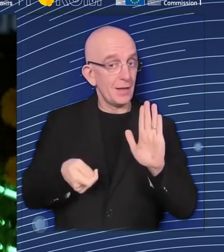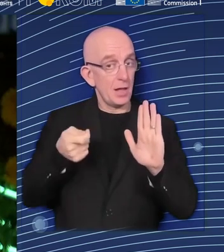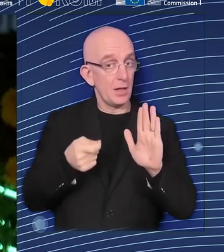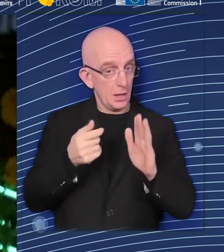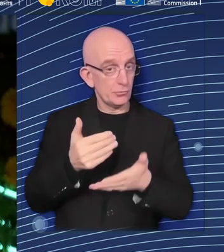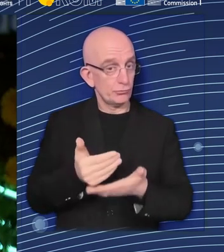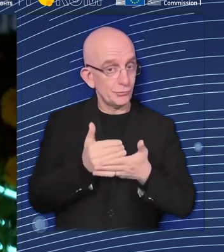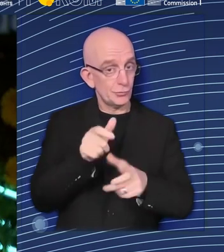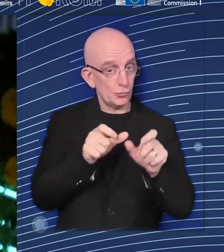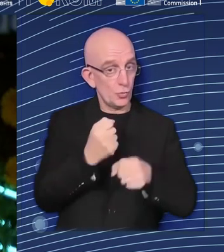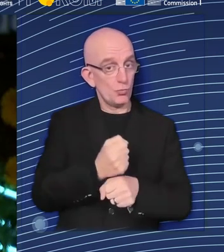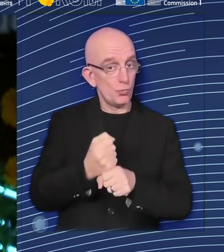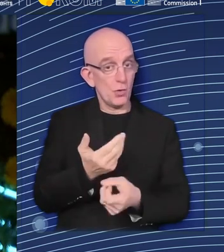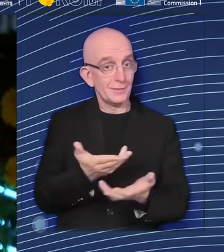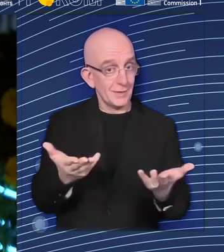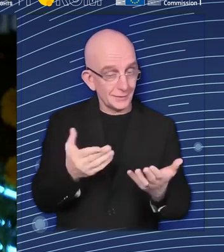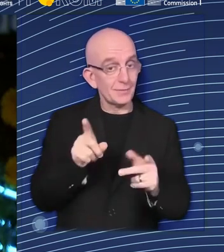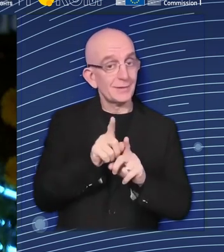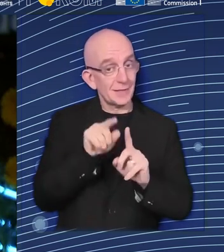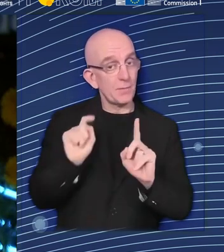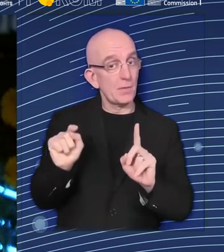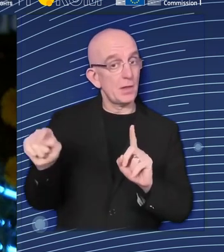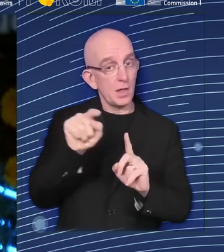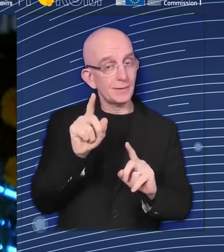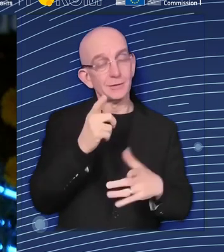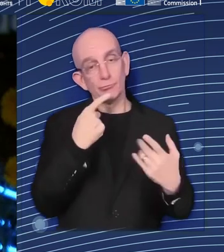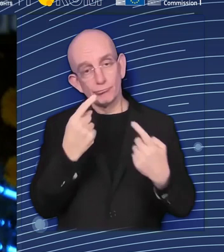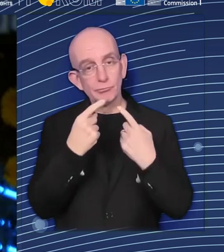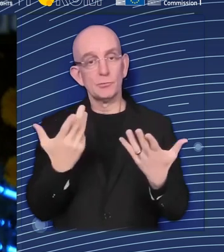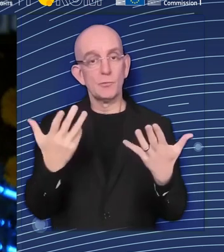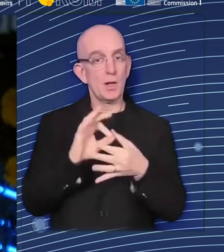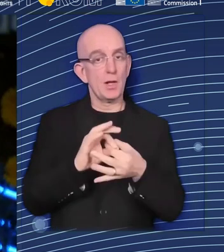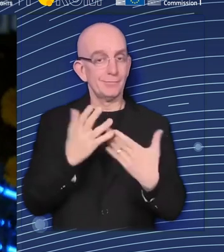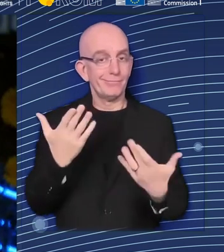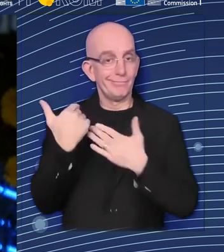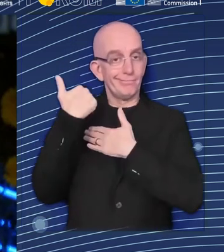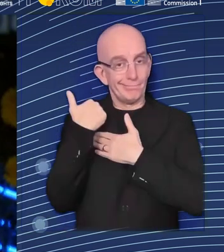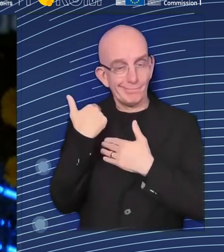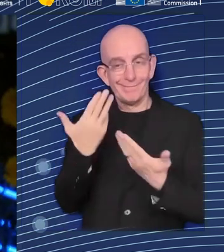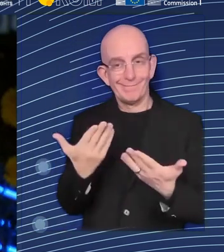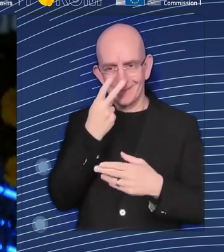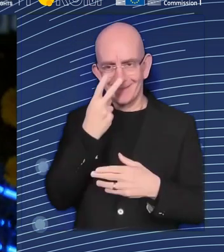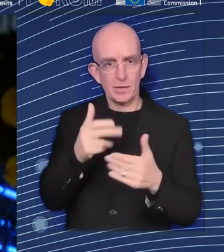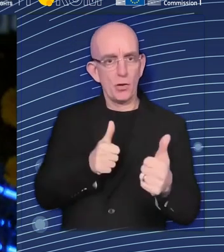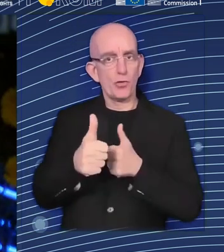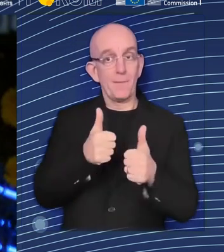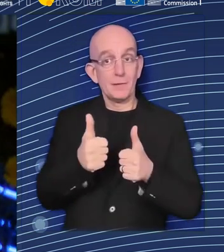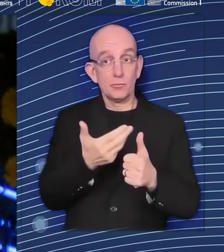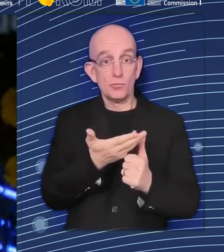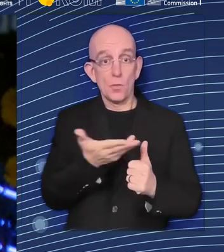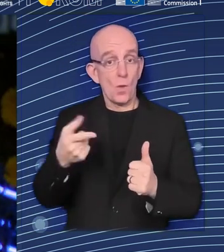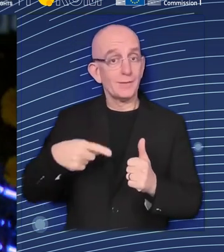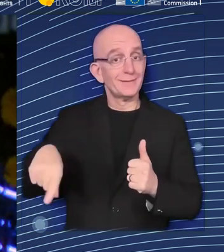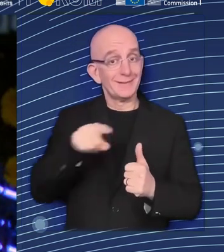Ukraine highlighted Ukraine's efforts in employment and social fields, and there was the signature of a memorandum of understanding